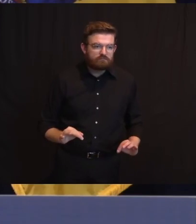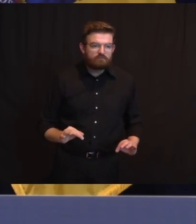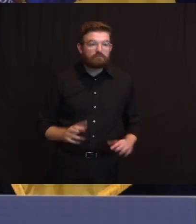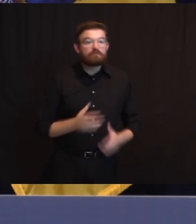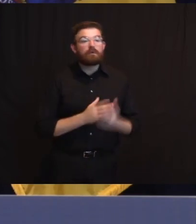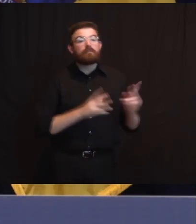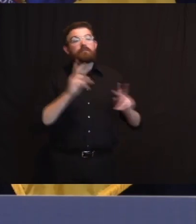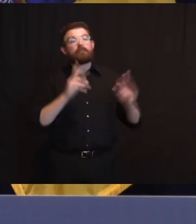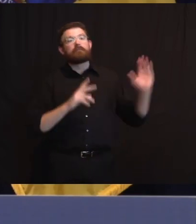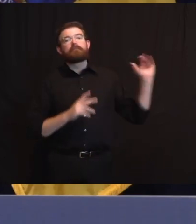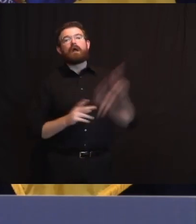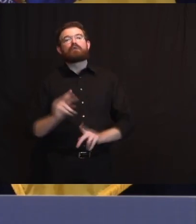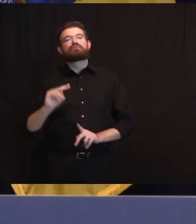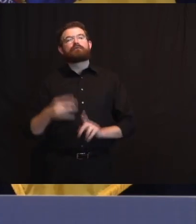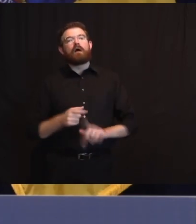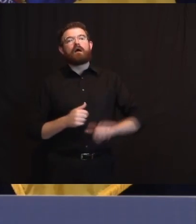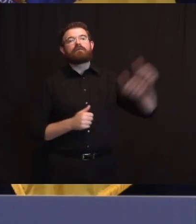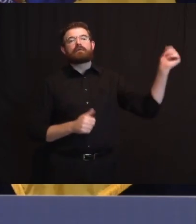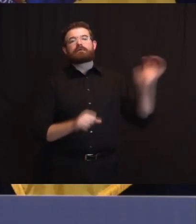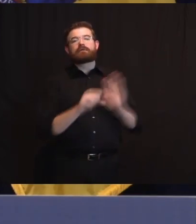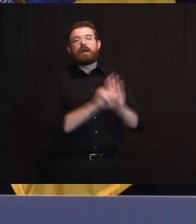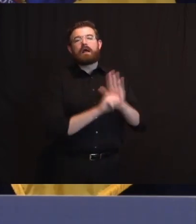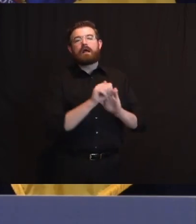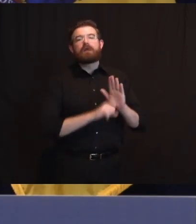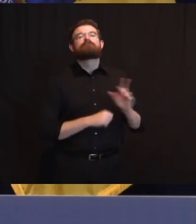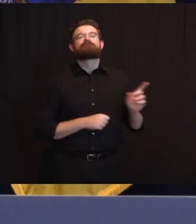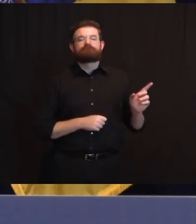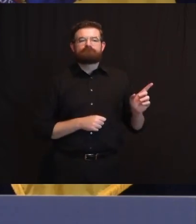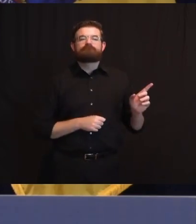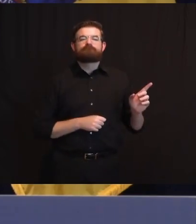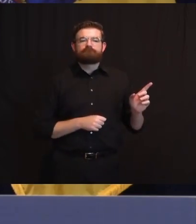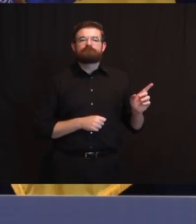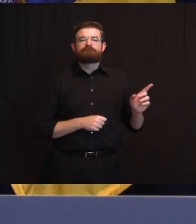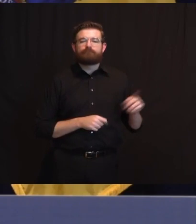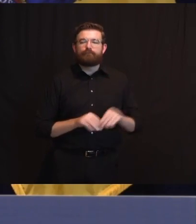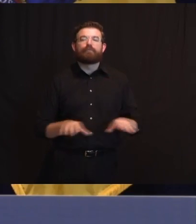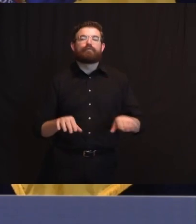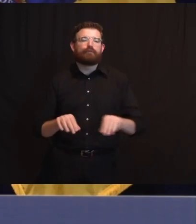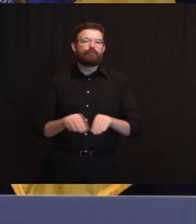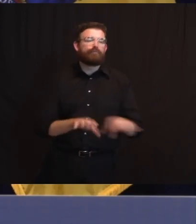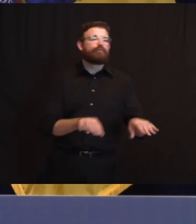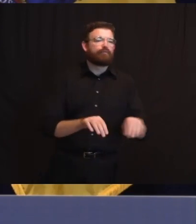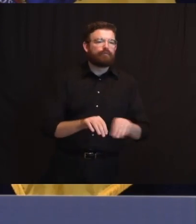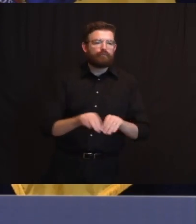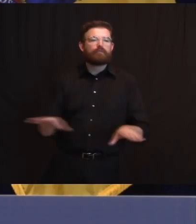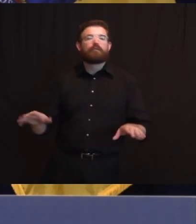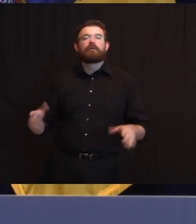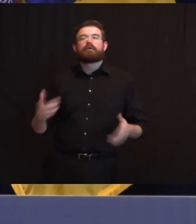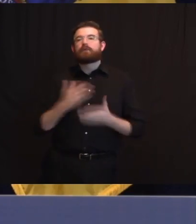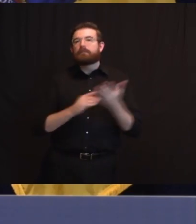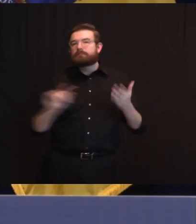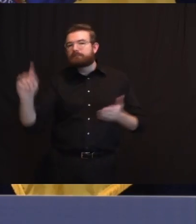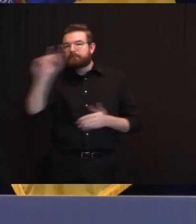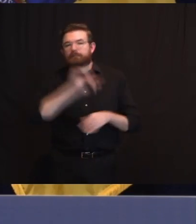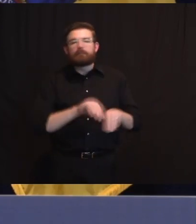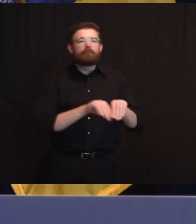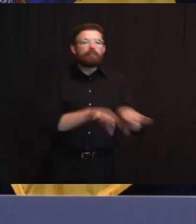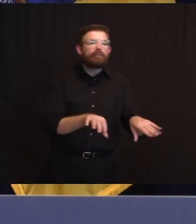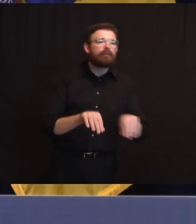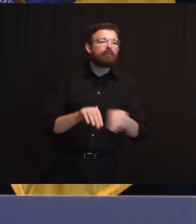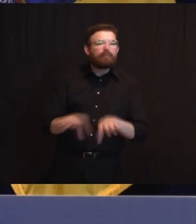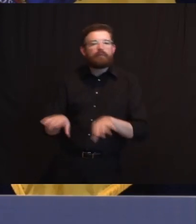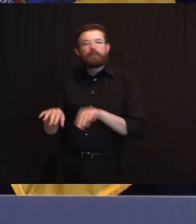trying to get our arms around through the self-quarantining and testing. There is still community spread in New Jersey. There isn't a lot